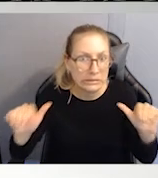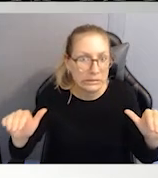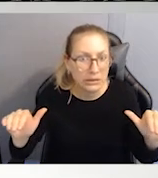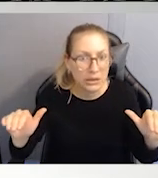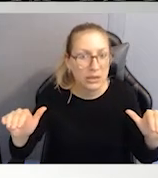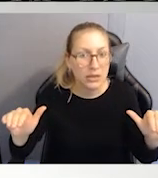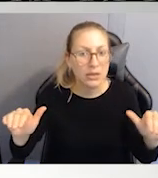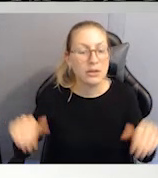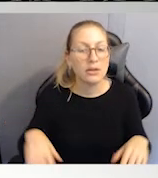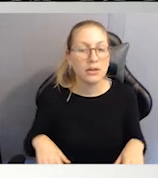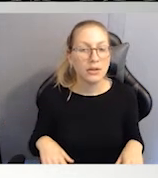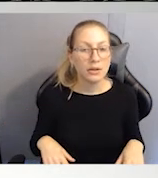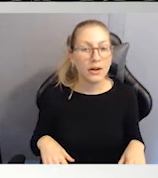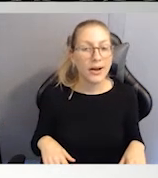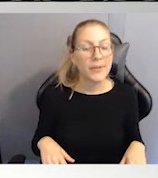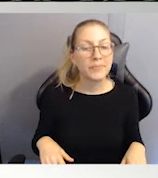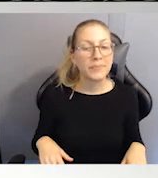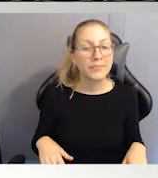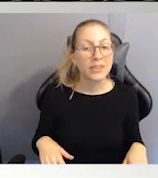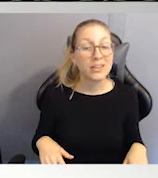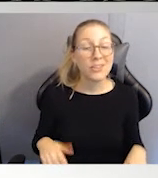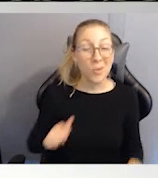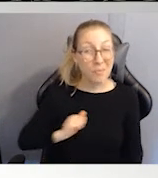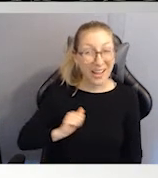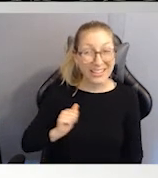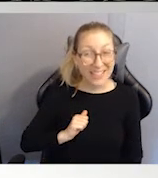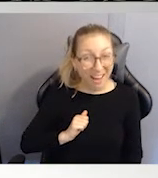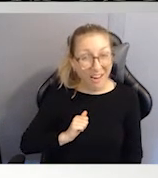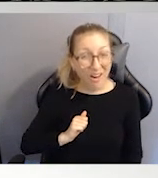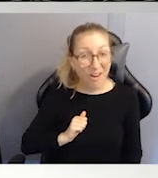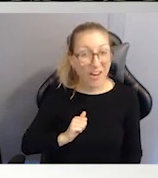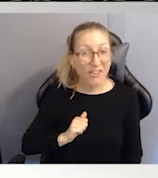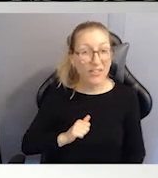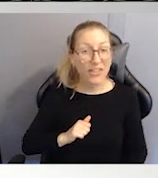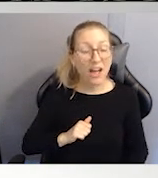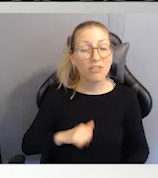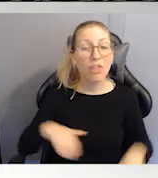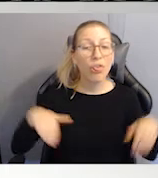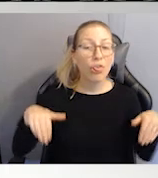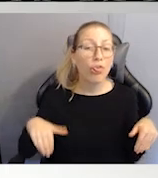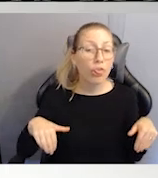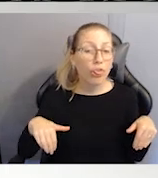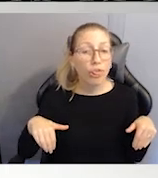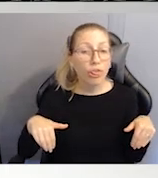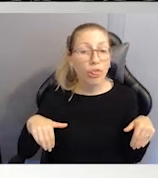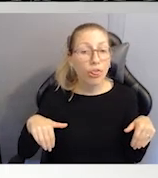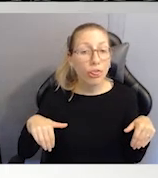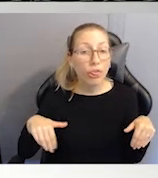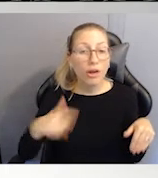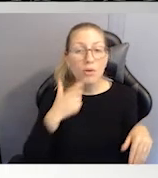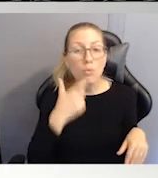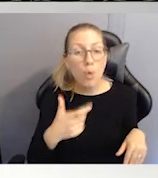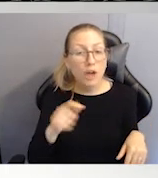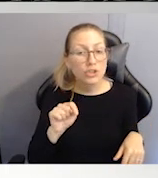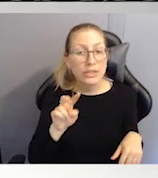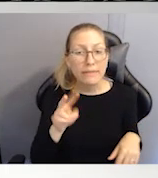you. I am not the type of person that sits my butt in front of the TV and watch TV all day. Okay, I am not that type of